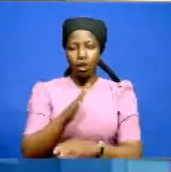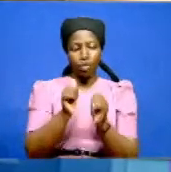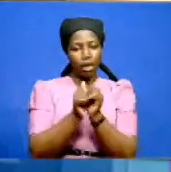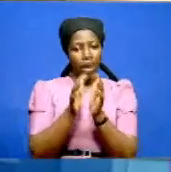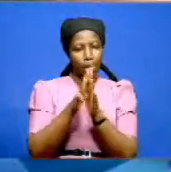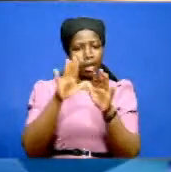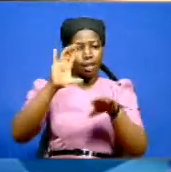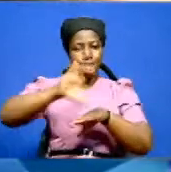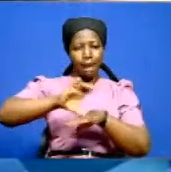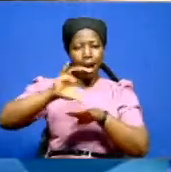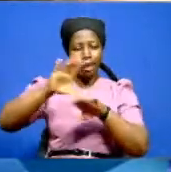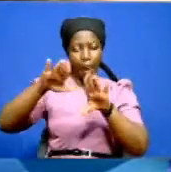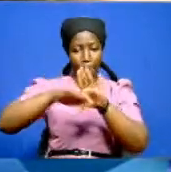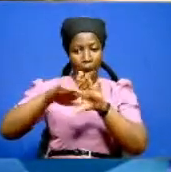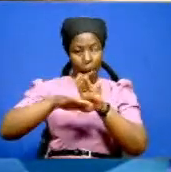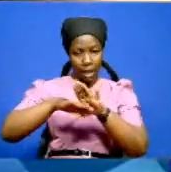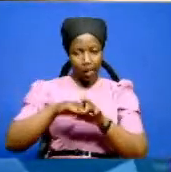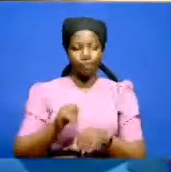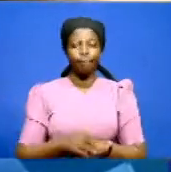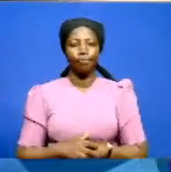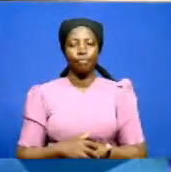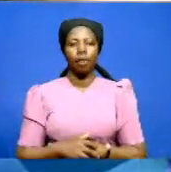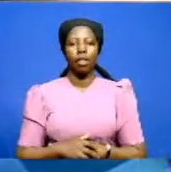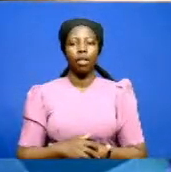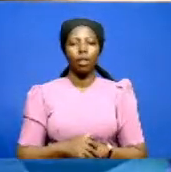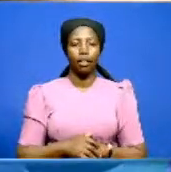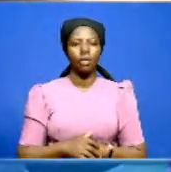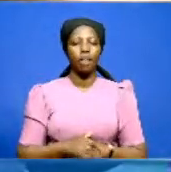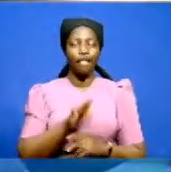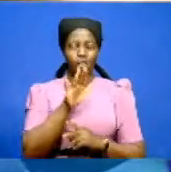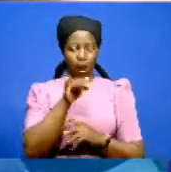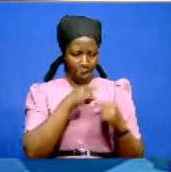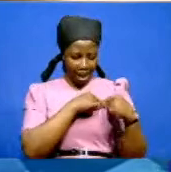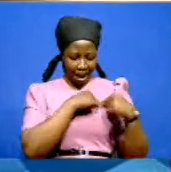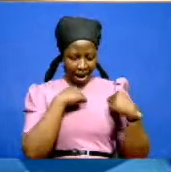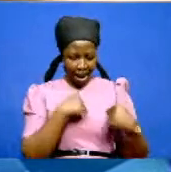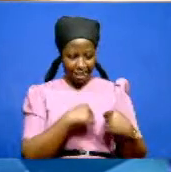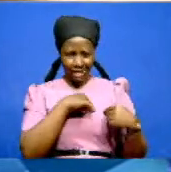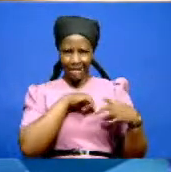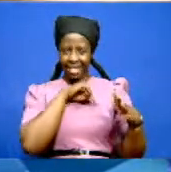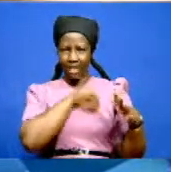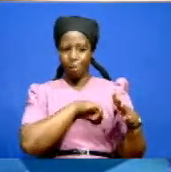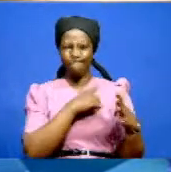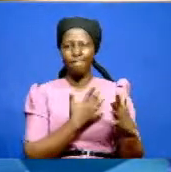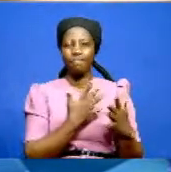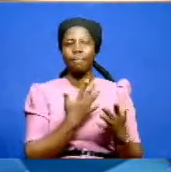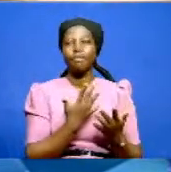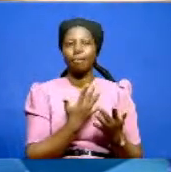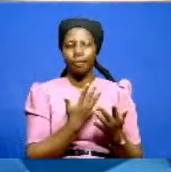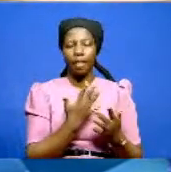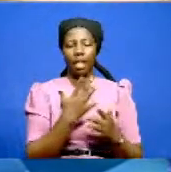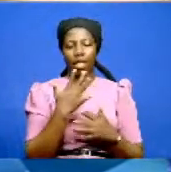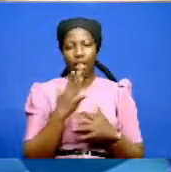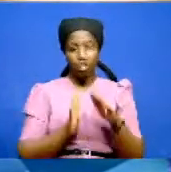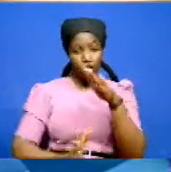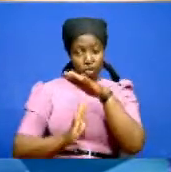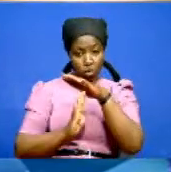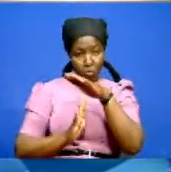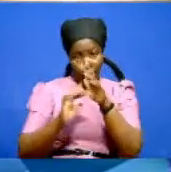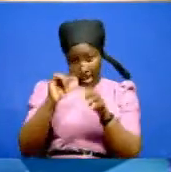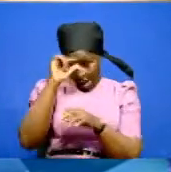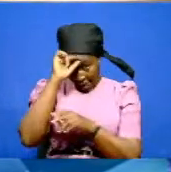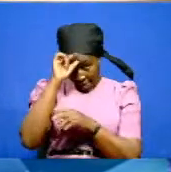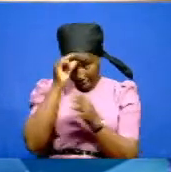of this church, from the bottom of our hearts, the senior government leaders,